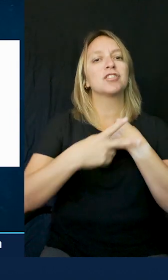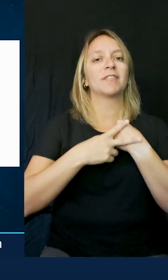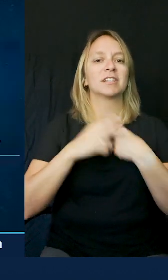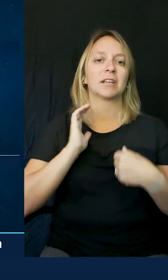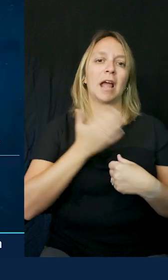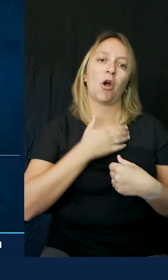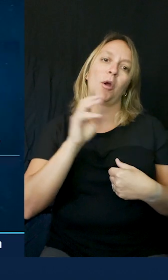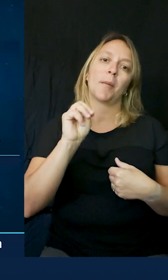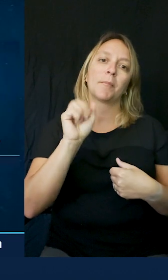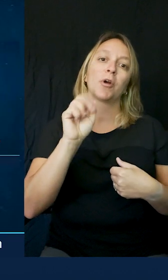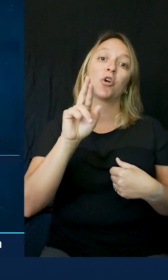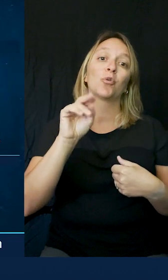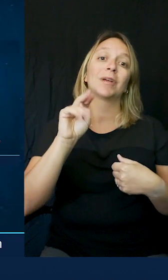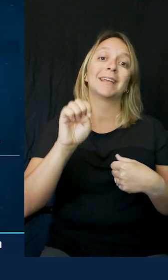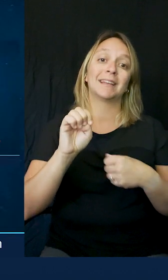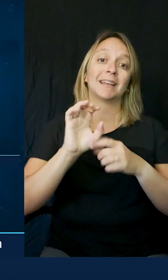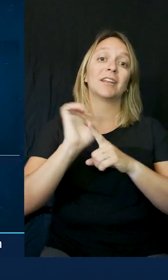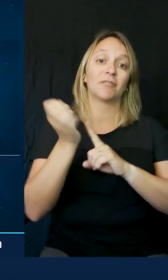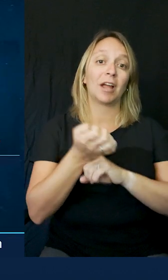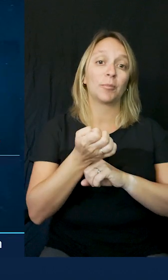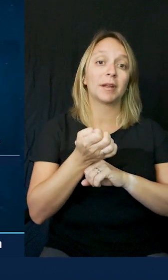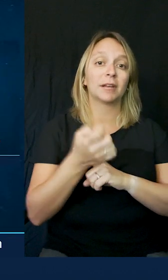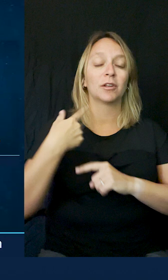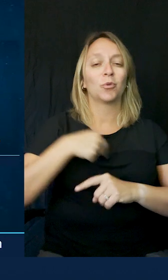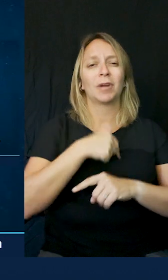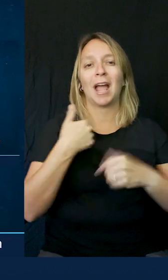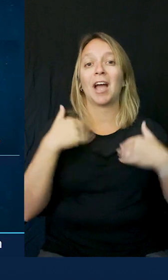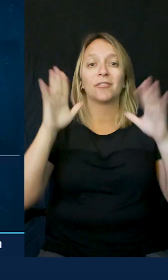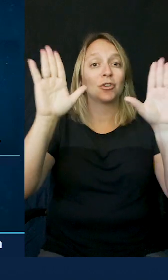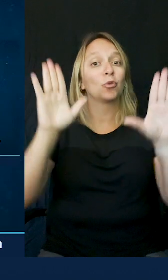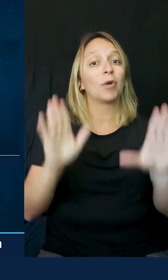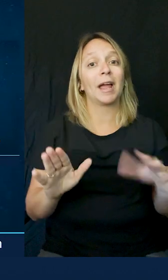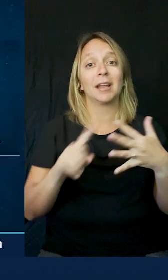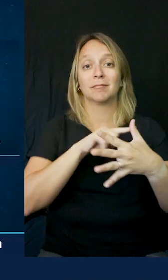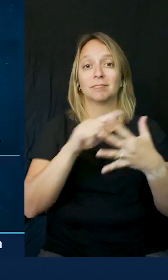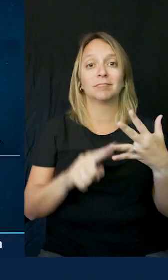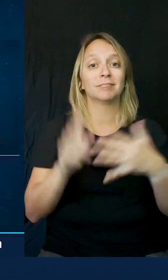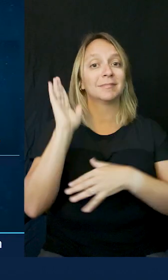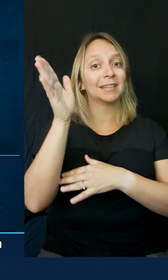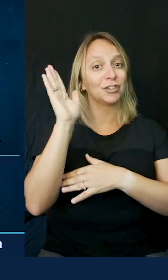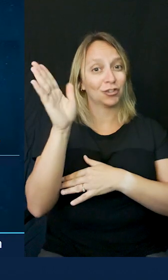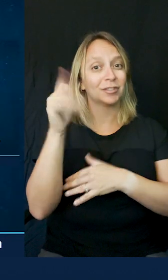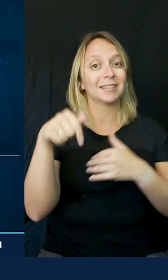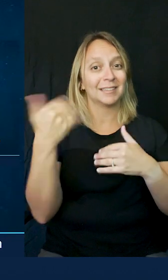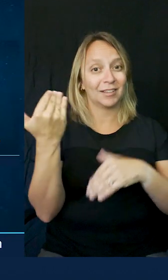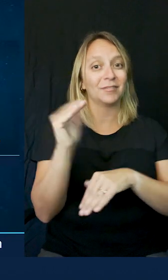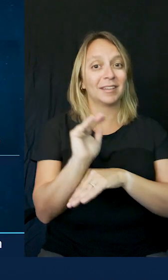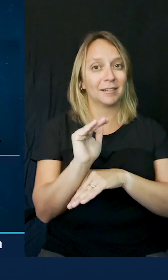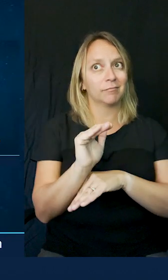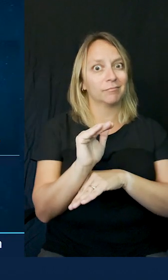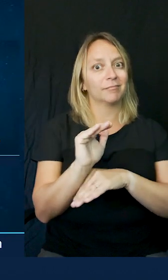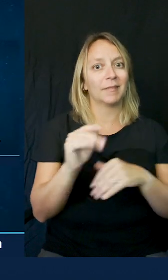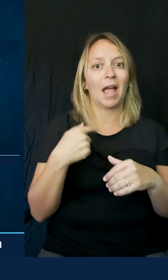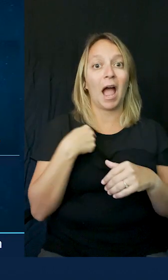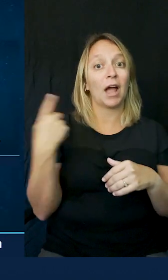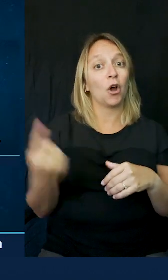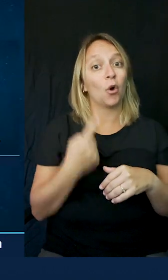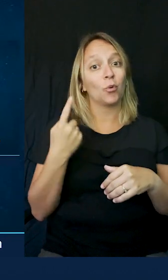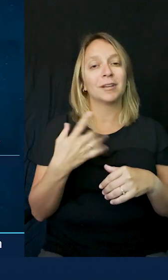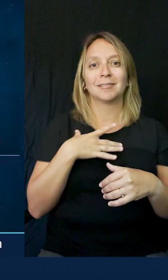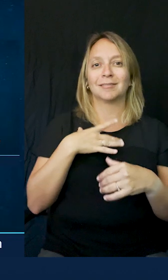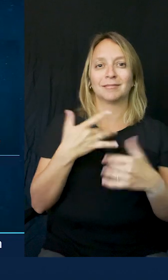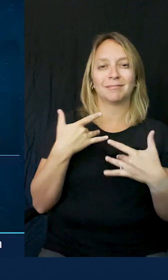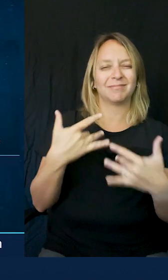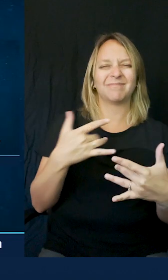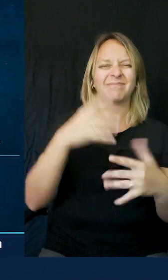environment. We have a tremendous slate of speakers this evening, as we always do. And as I always do, I'm going to